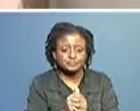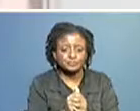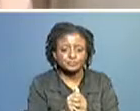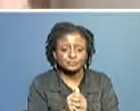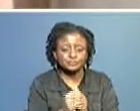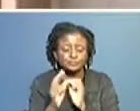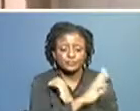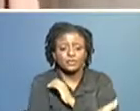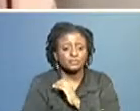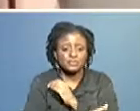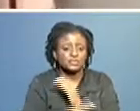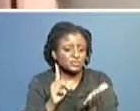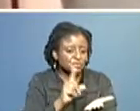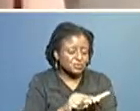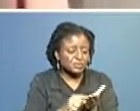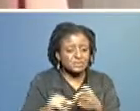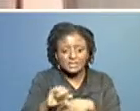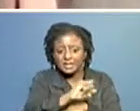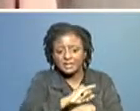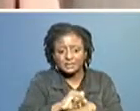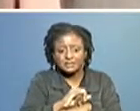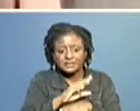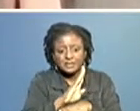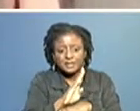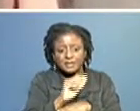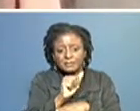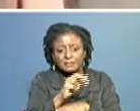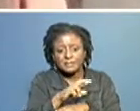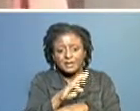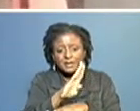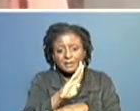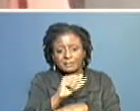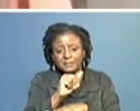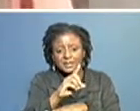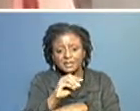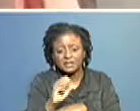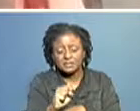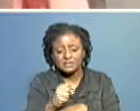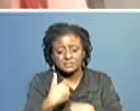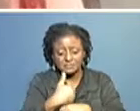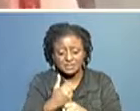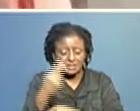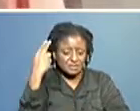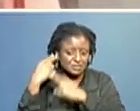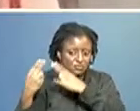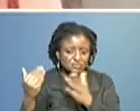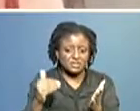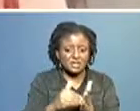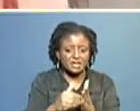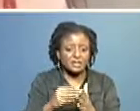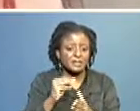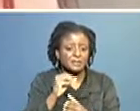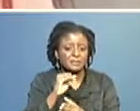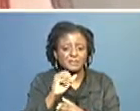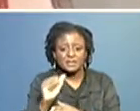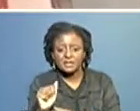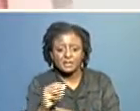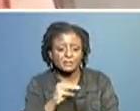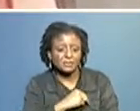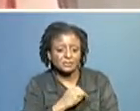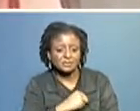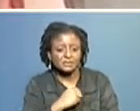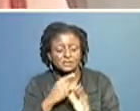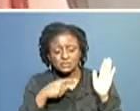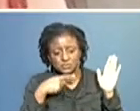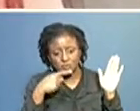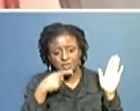from the region this evening, the island of Barbados making history again as Mia Mottley was sworn in today for a